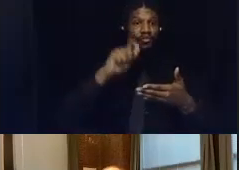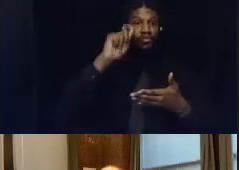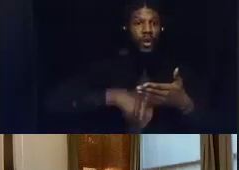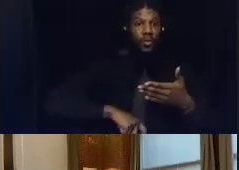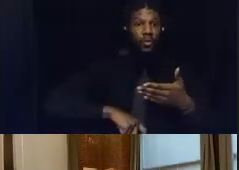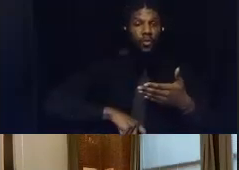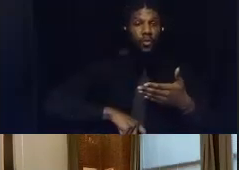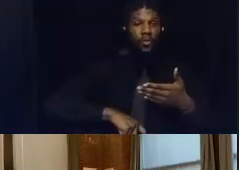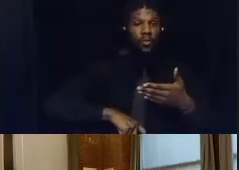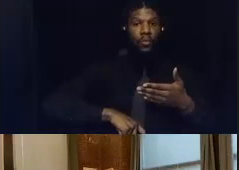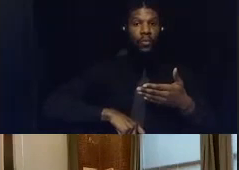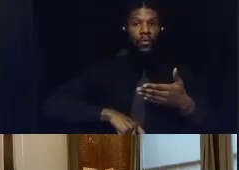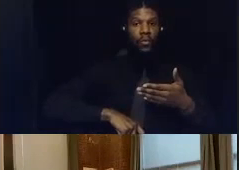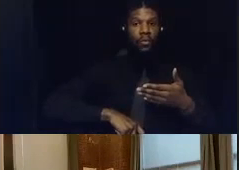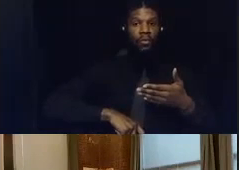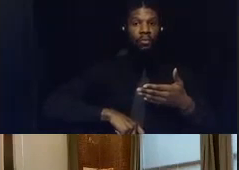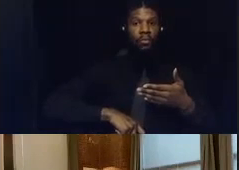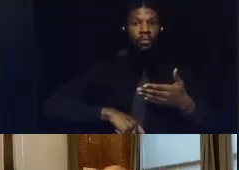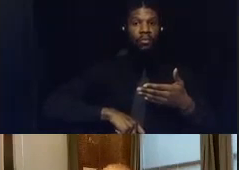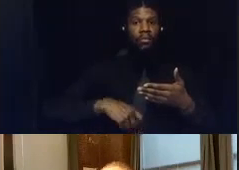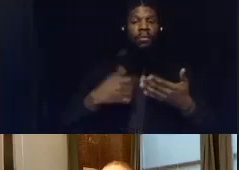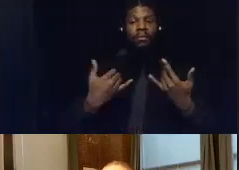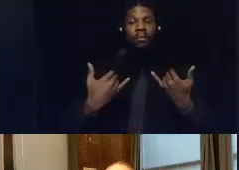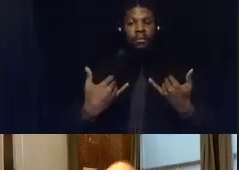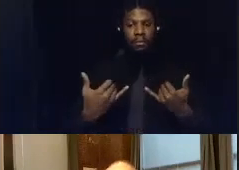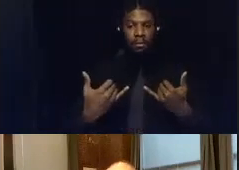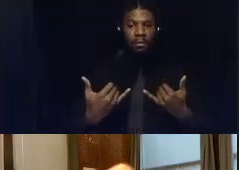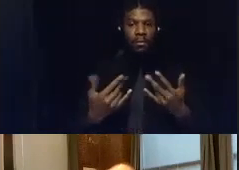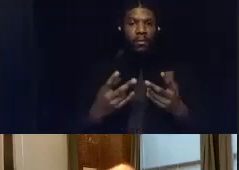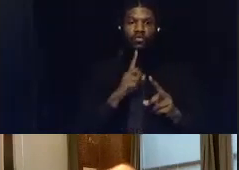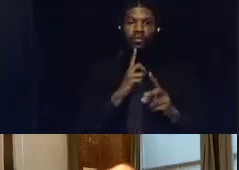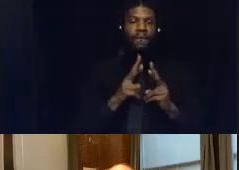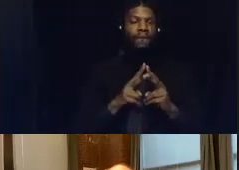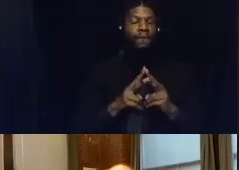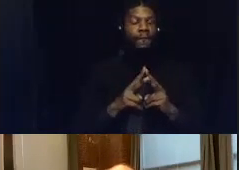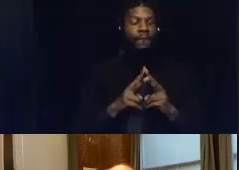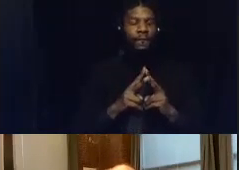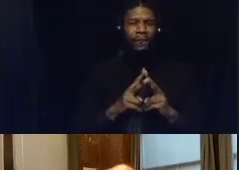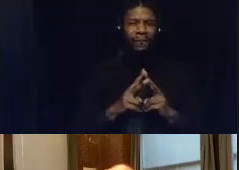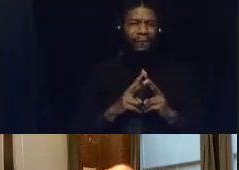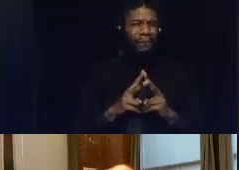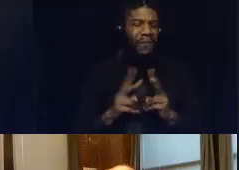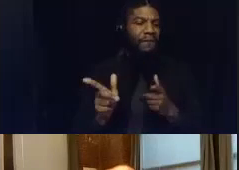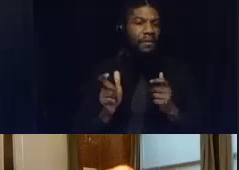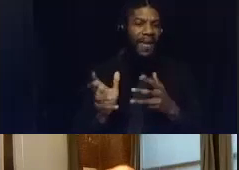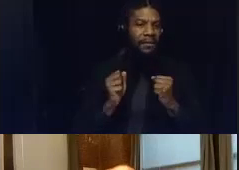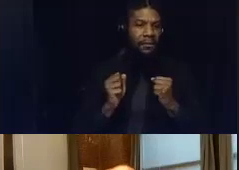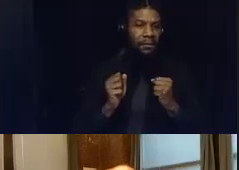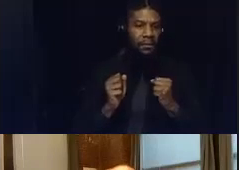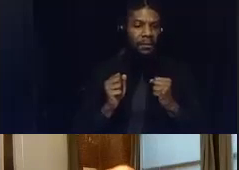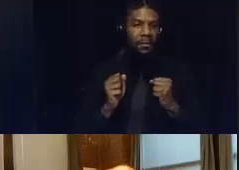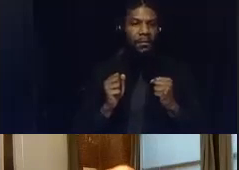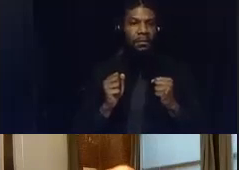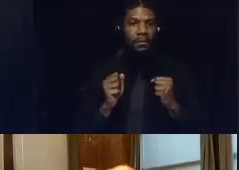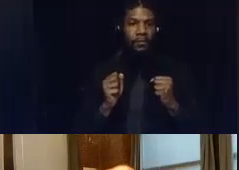let's move very, very, very, very quickly. Think about a way to